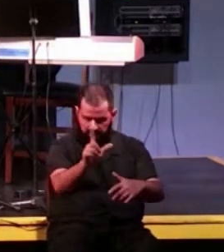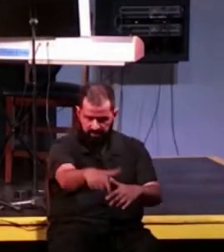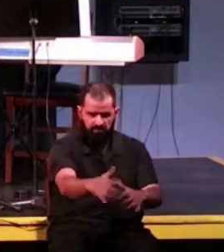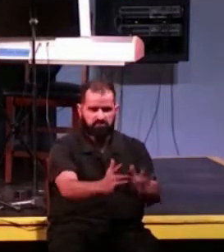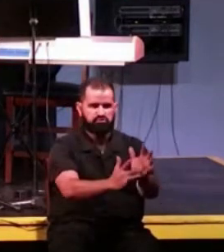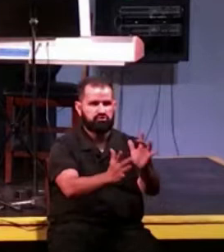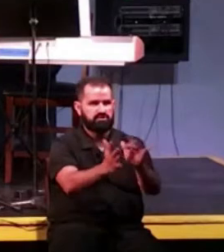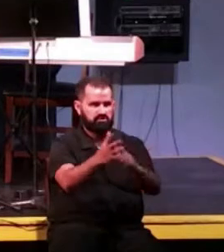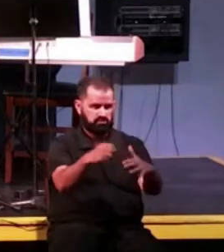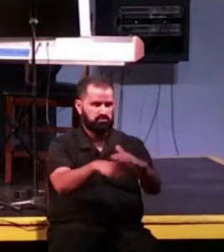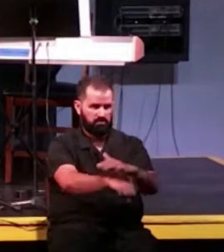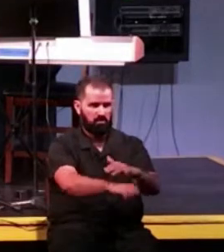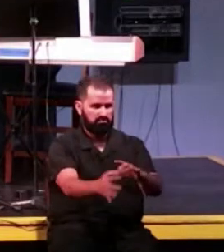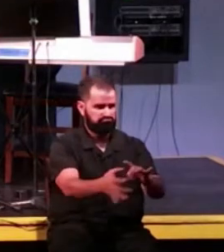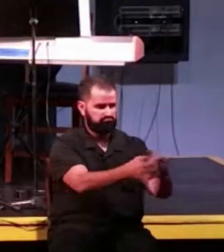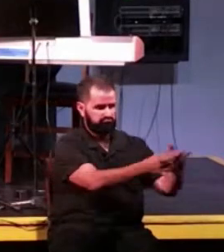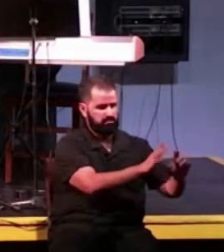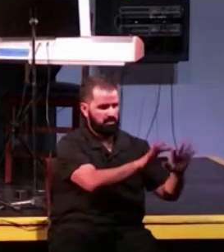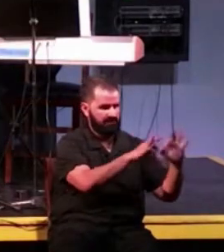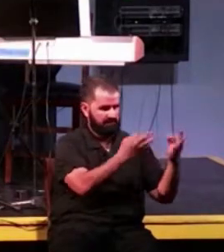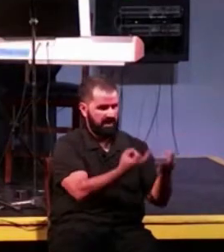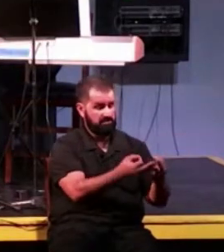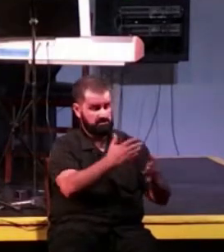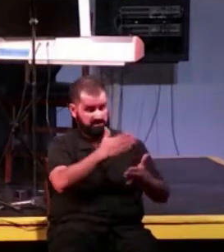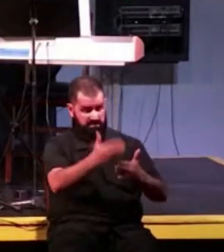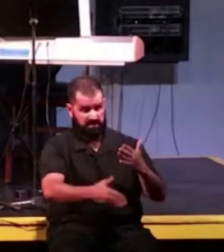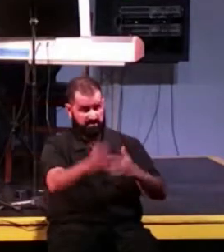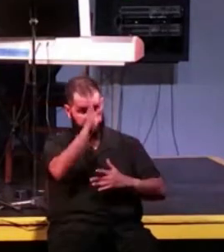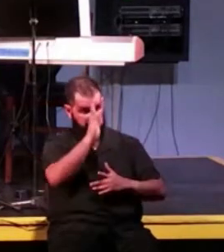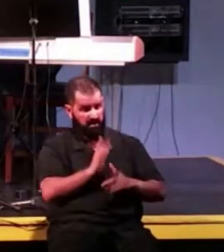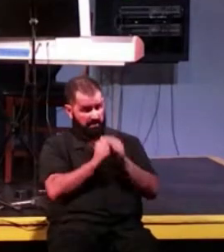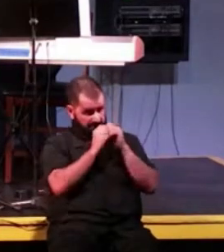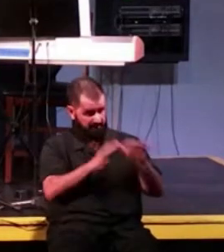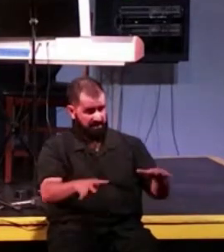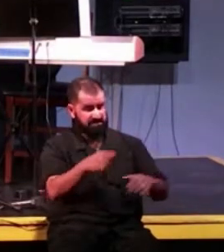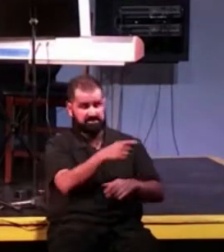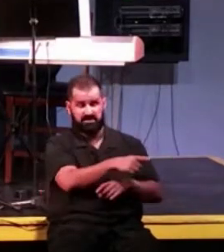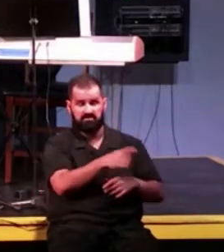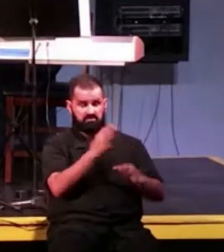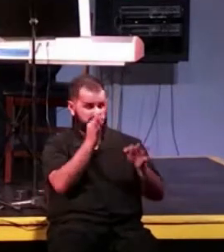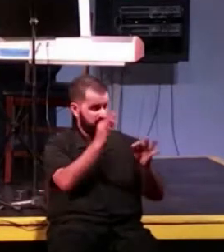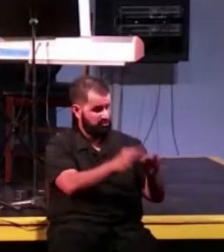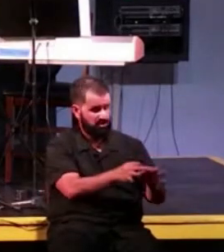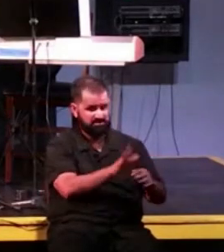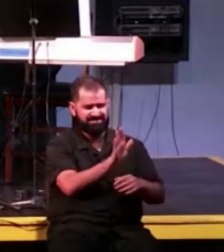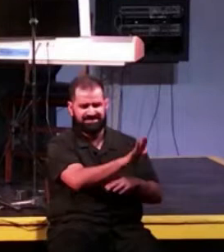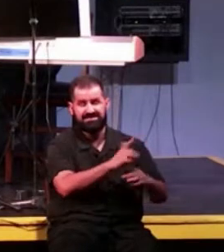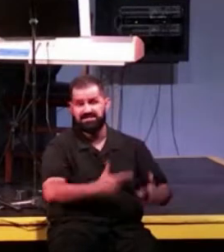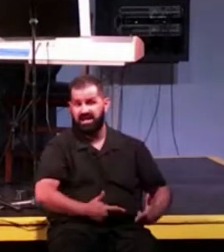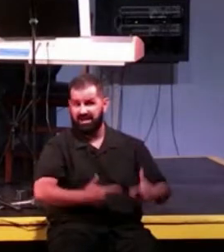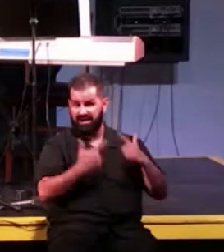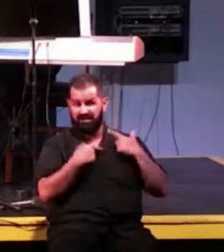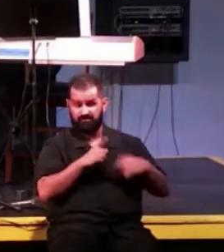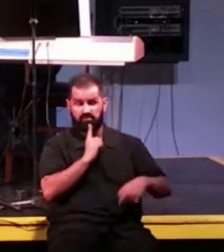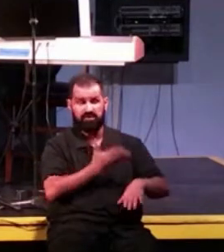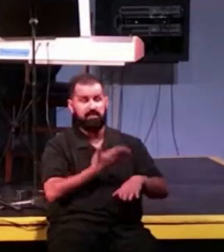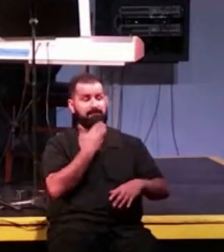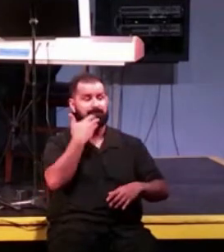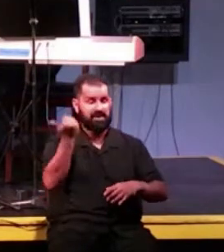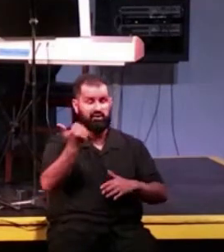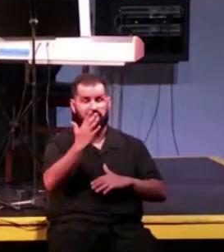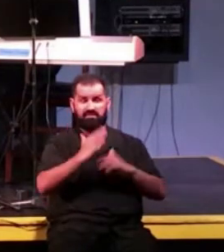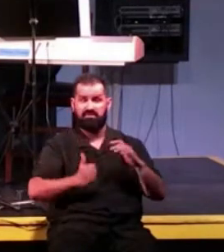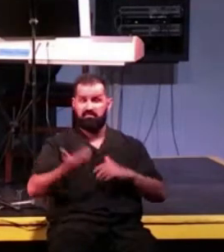in the end of this story, God came through. He was faithful. He was just. He blessed her. Naomi's life actually got better than